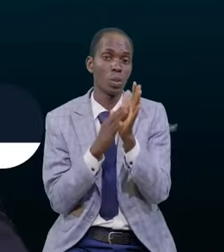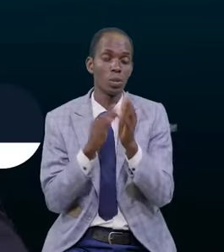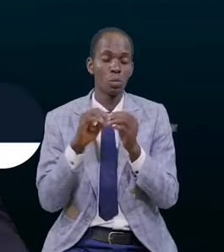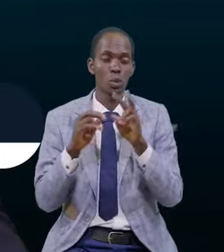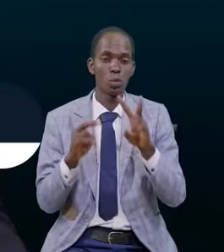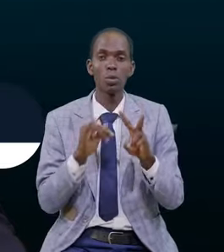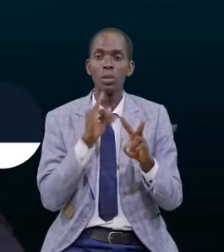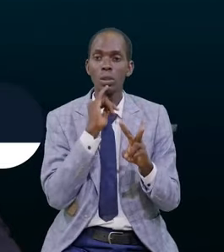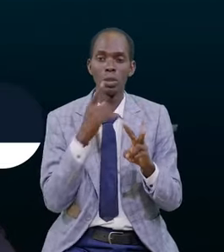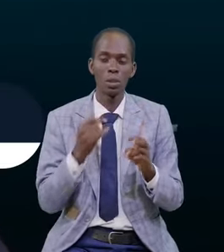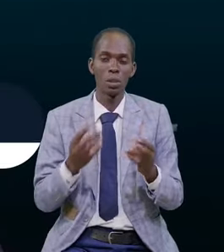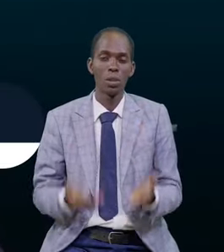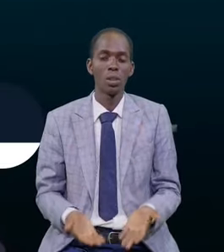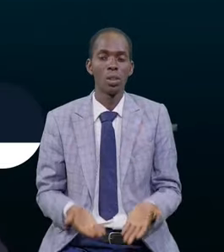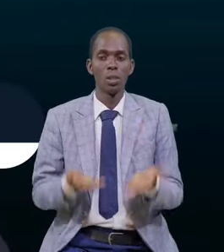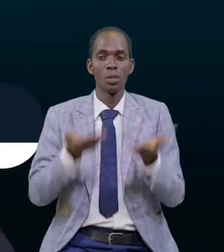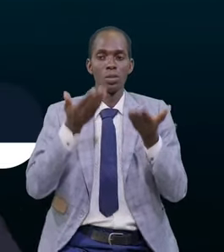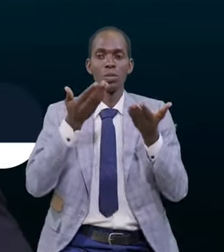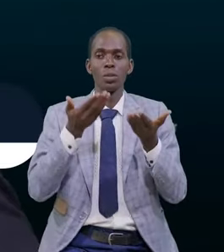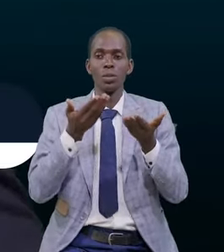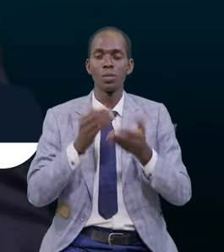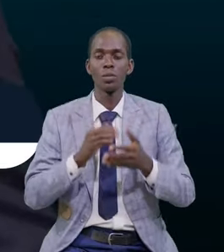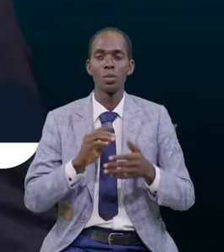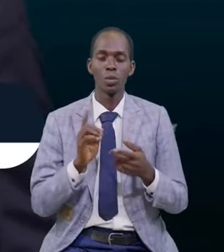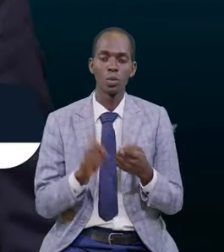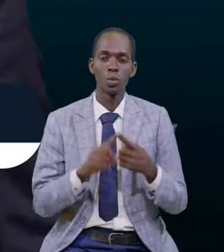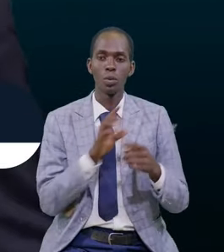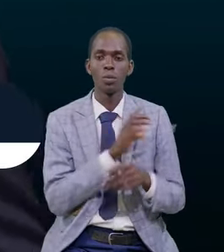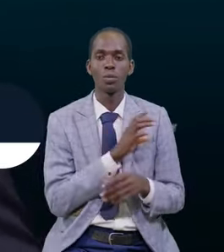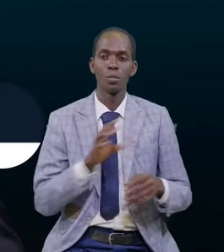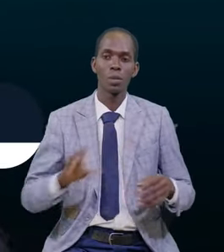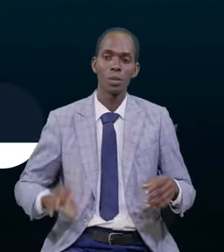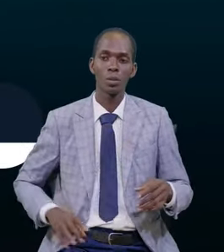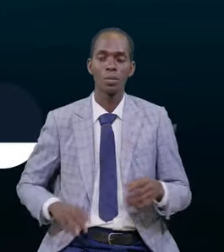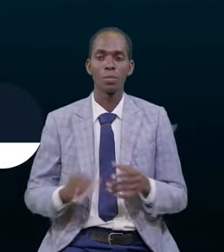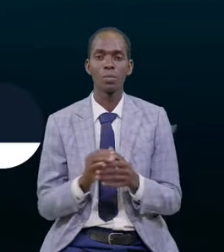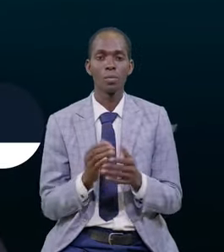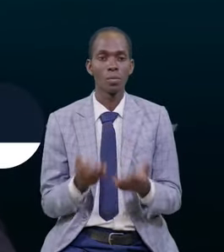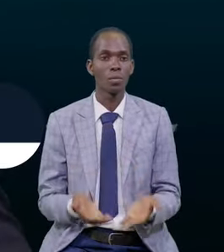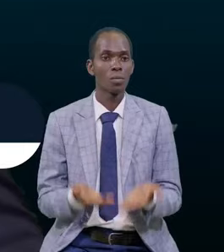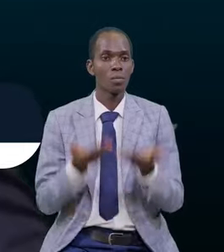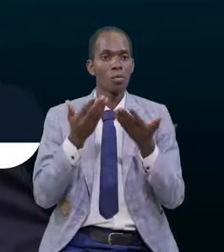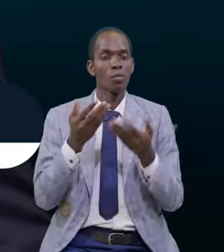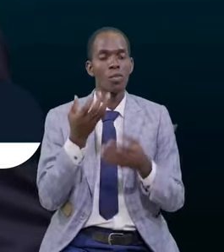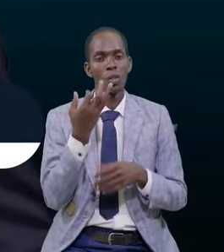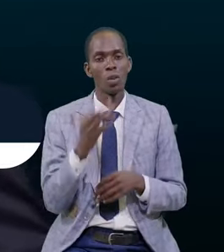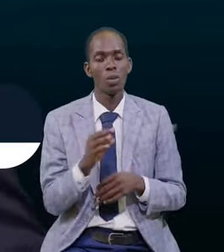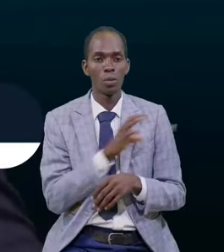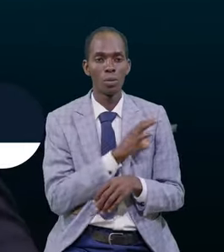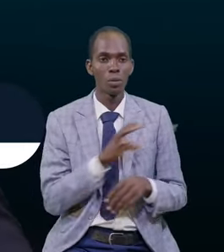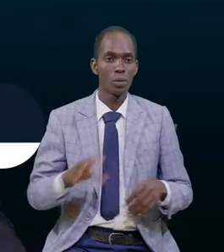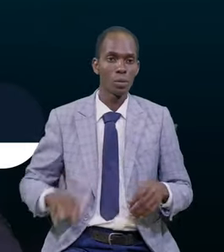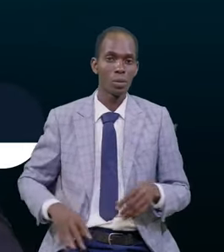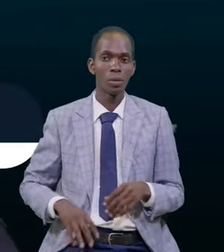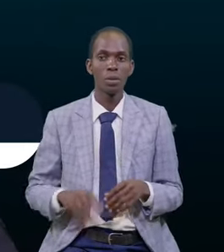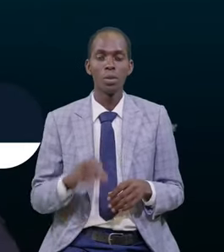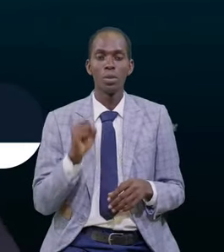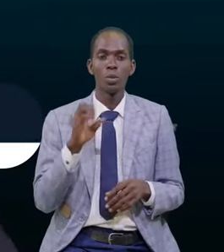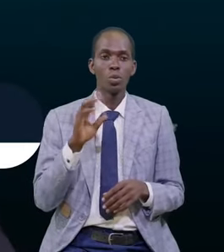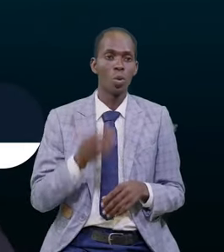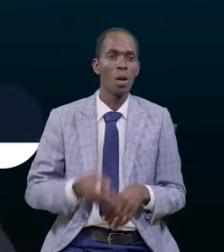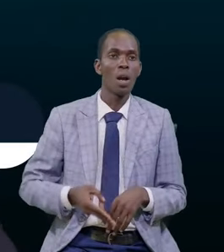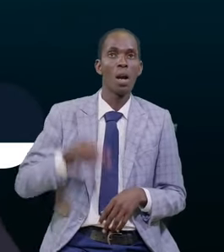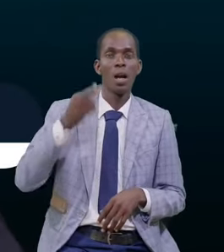verses together that's verses 1 to 4 as we look at exaltation of Christ so highly exalted